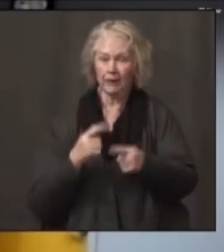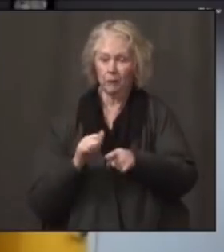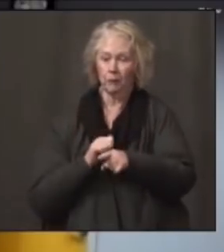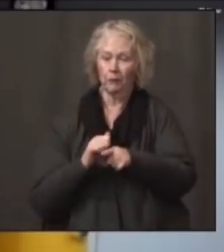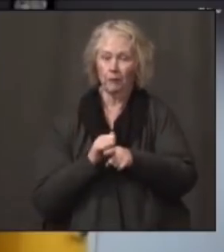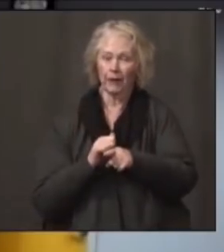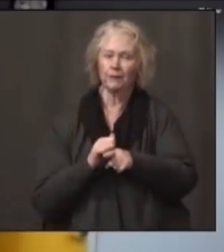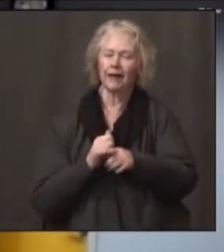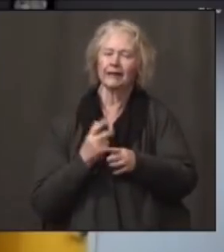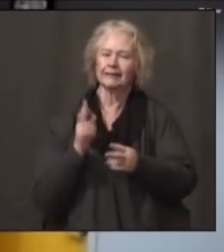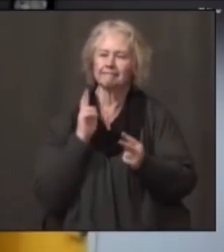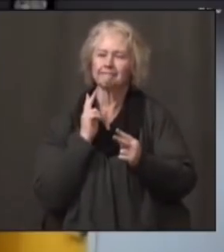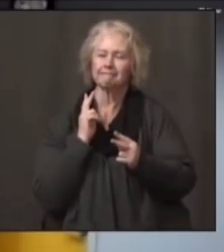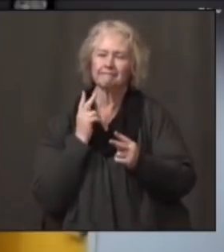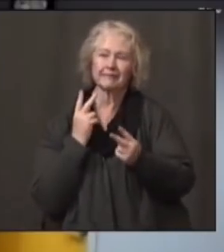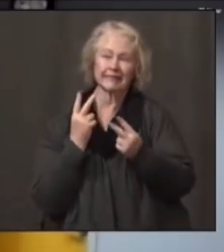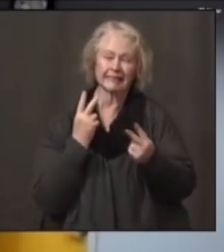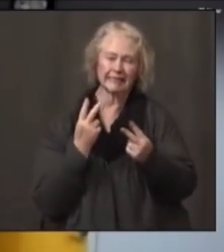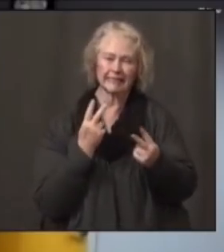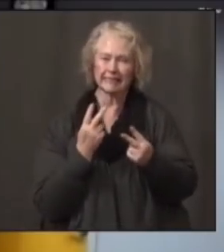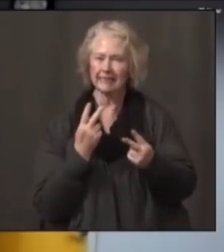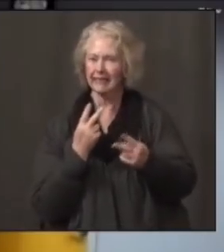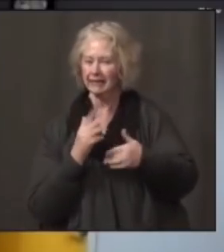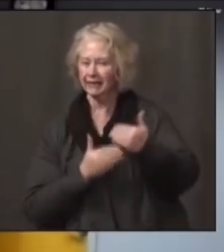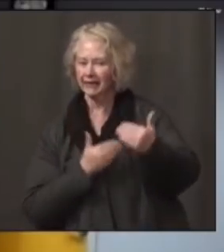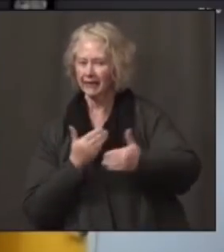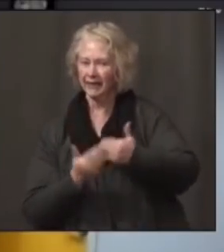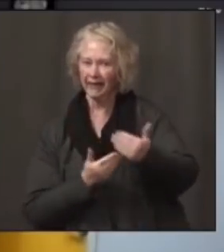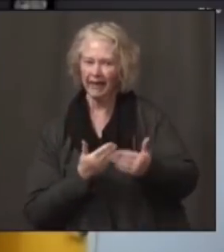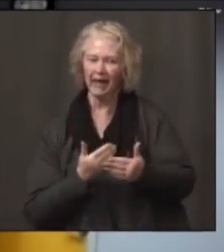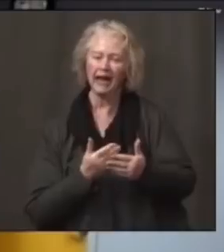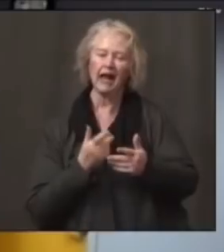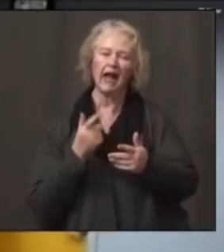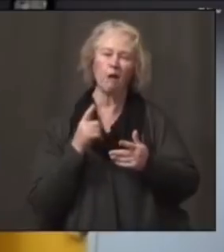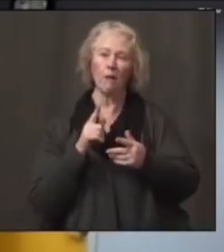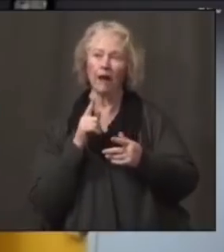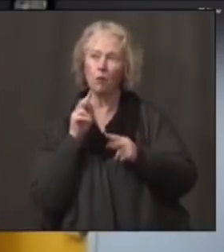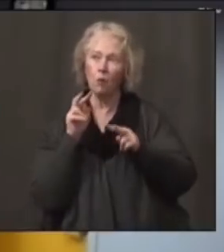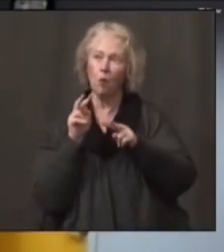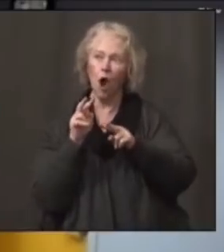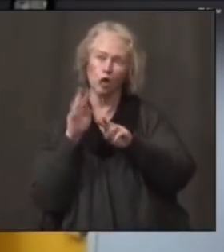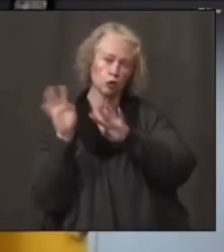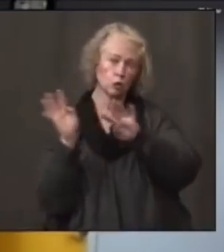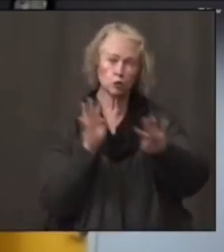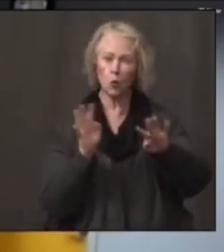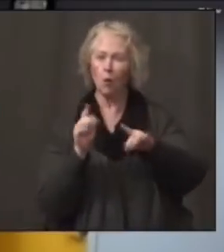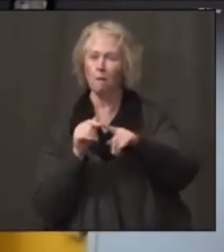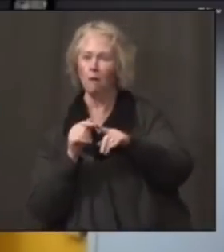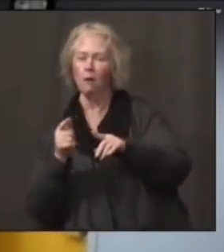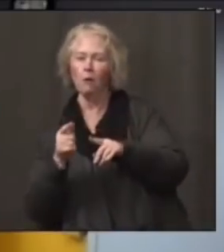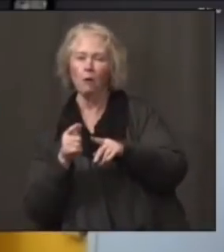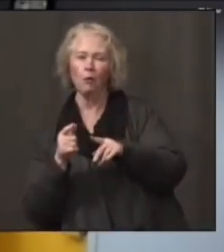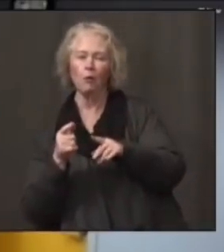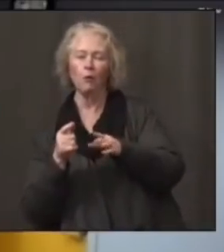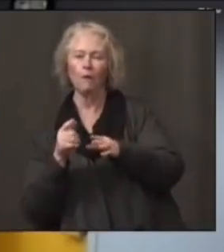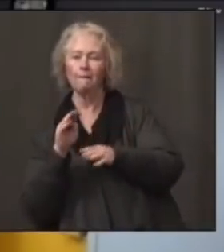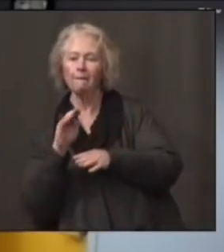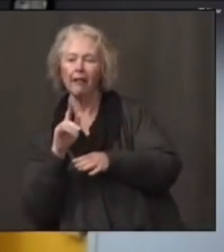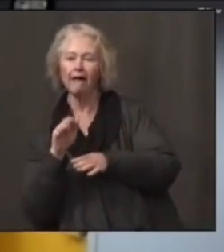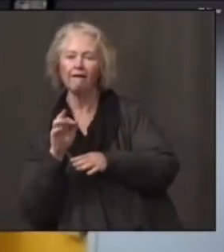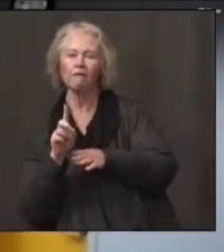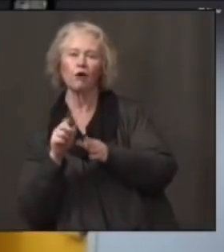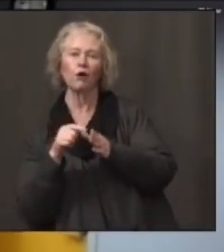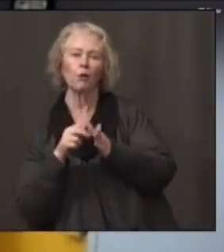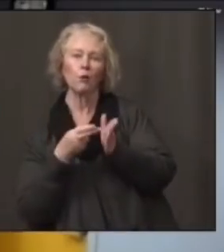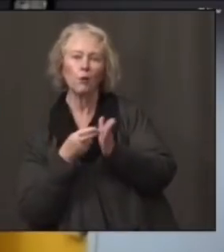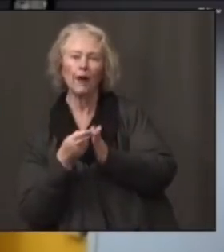the wind and rainstorm that passed through New Haven, Guilford, Brantford area and caused a lot of damage. We were totally